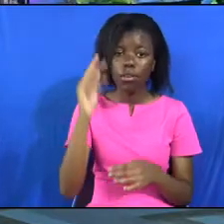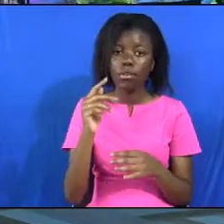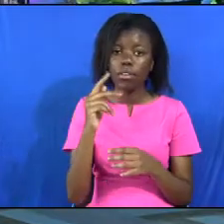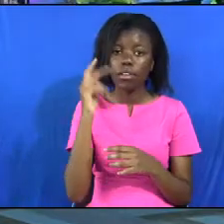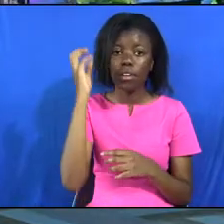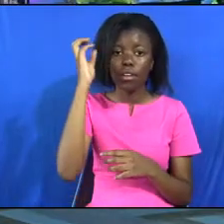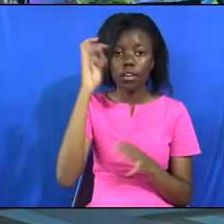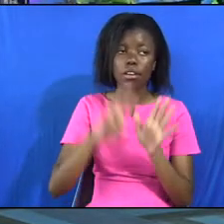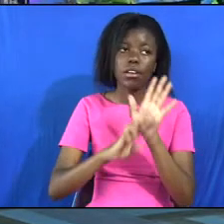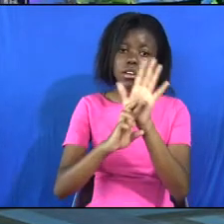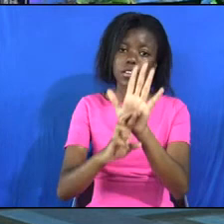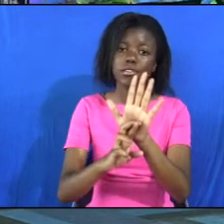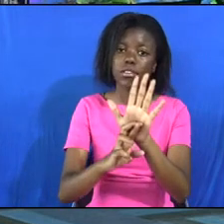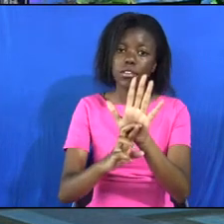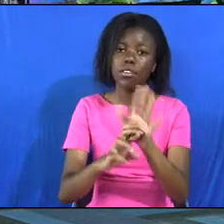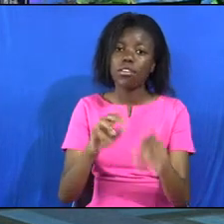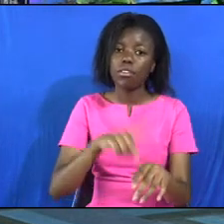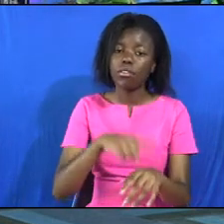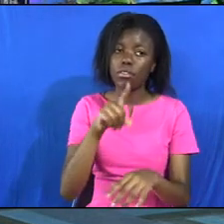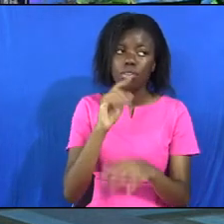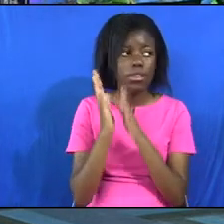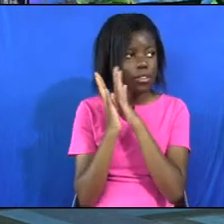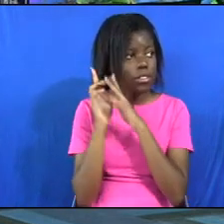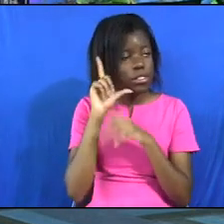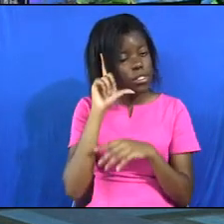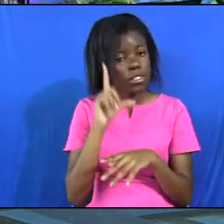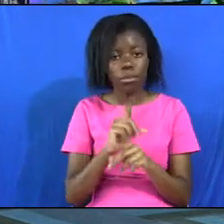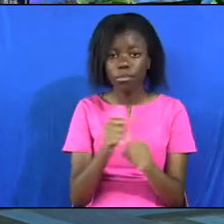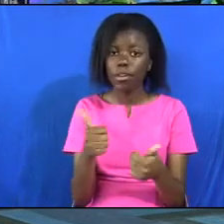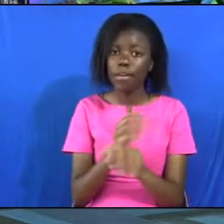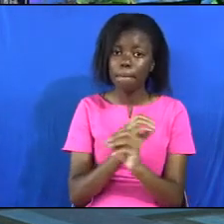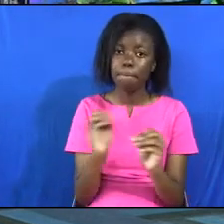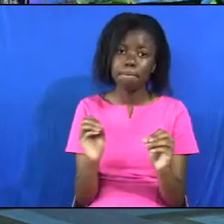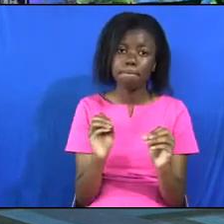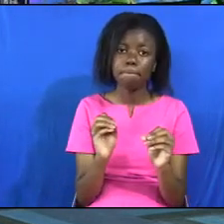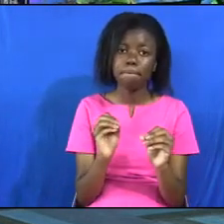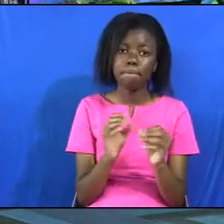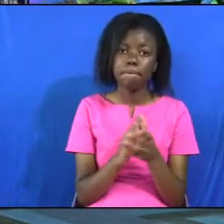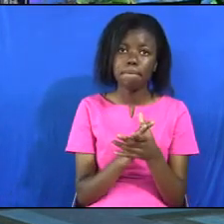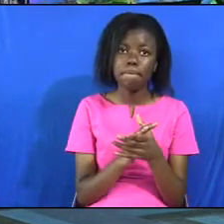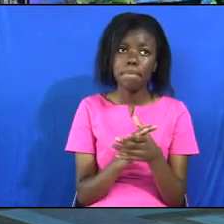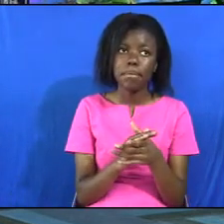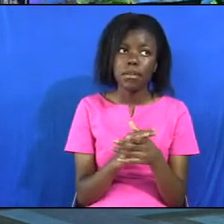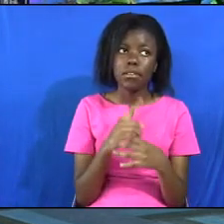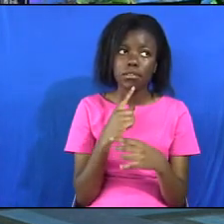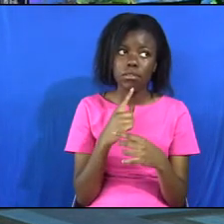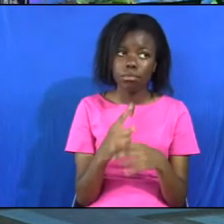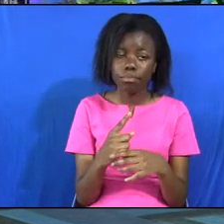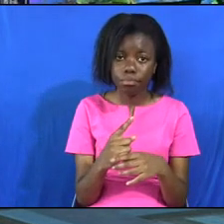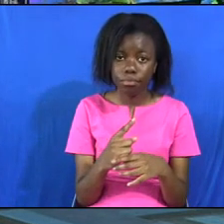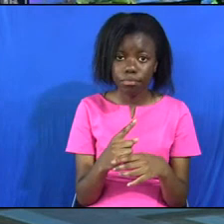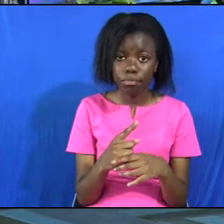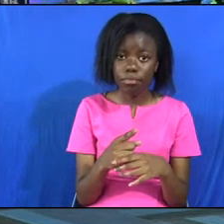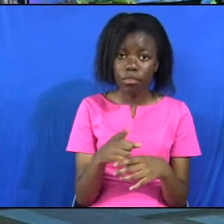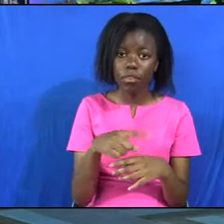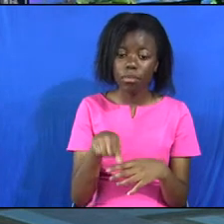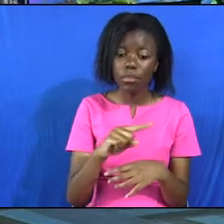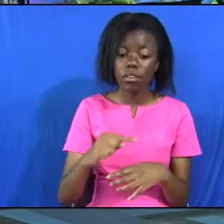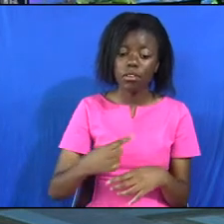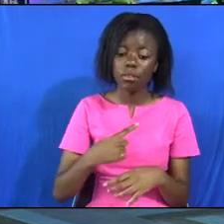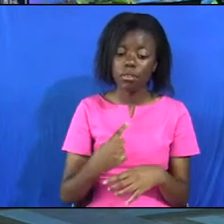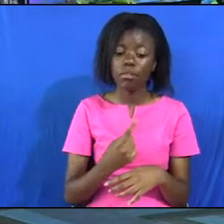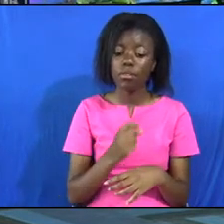You know you didn't sleep well. You know you didn't eat well. You know you didn't hydrate well. So we are our own